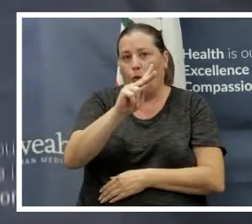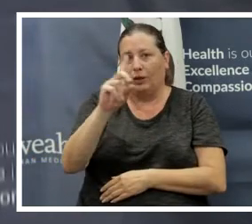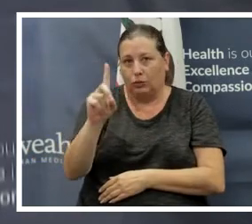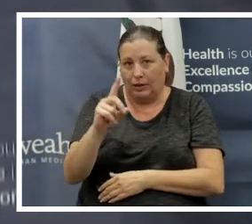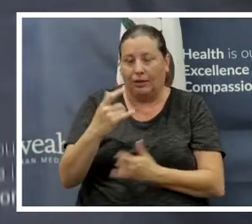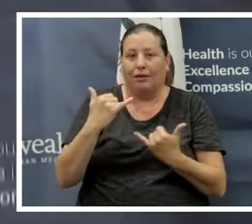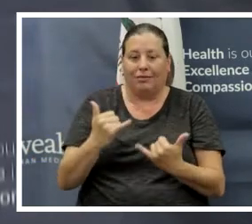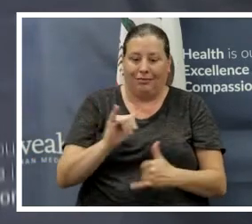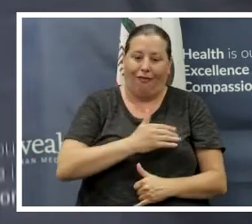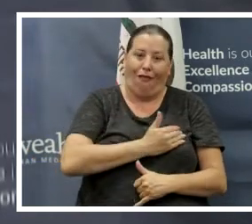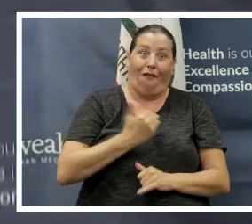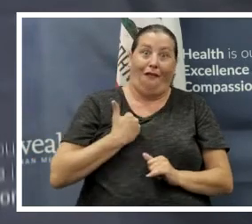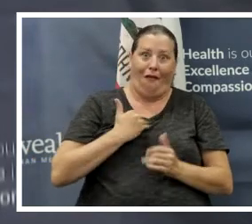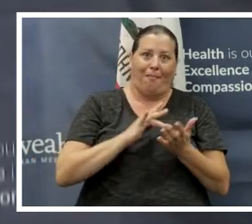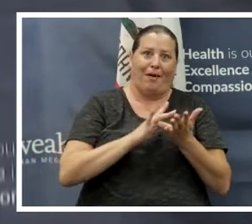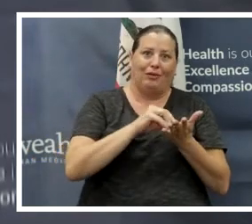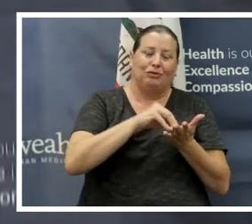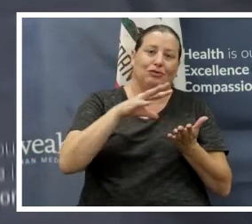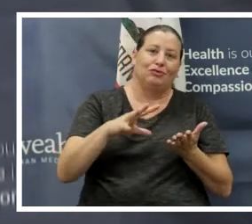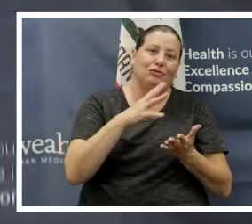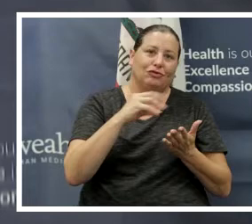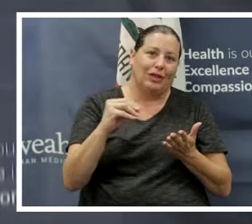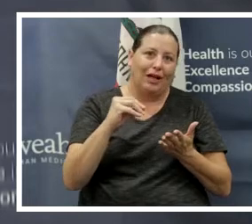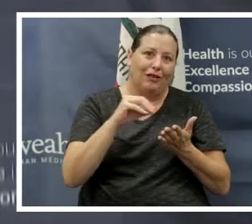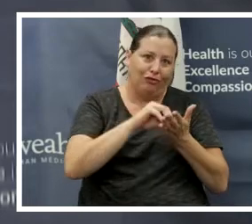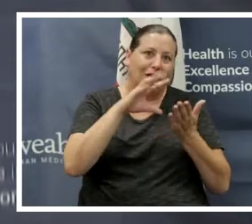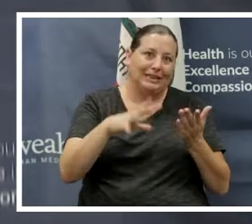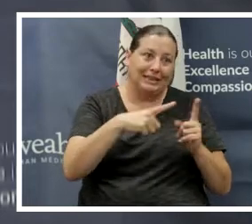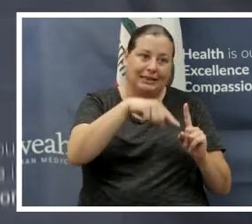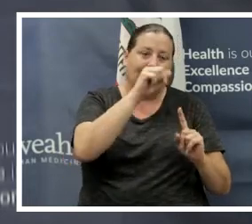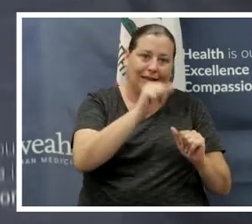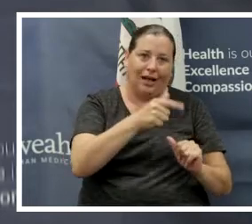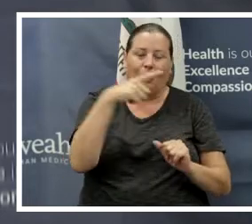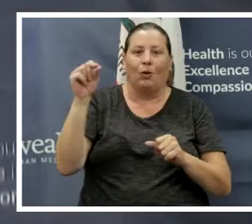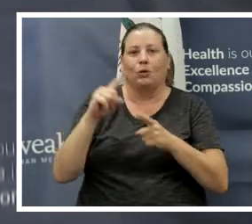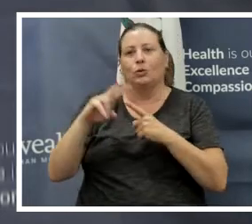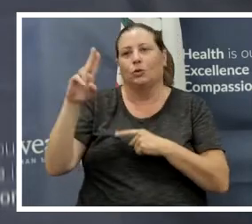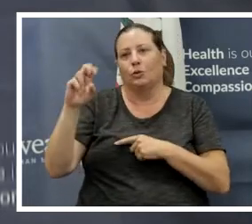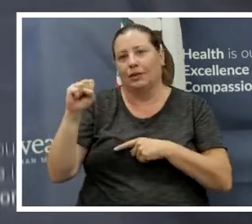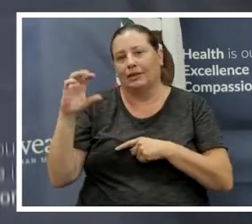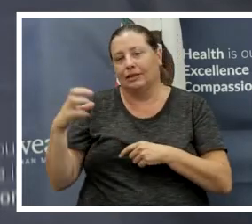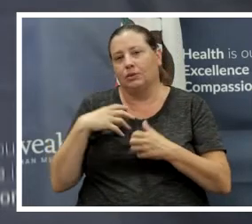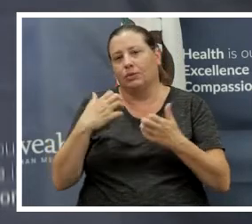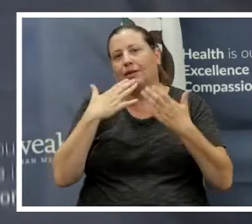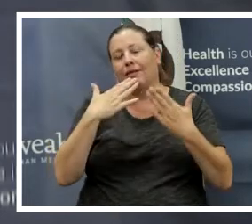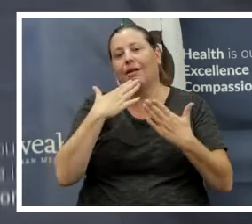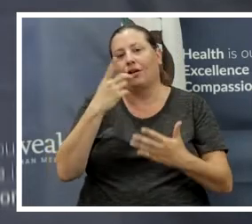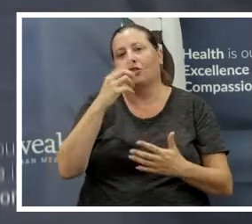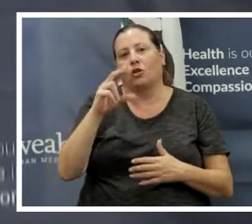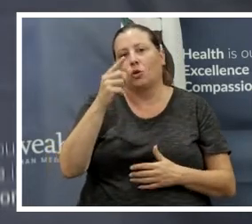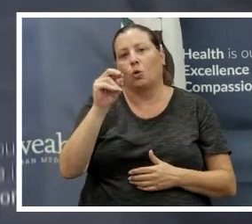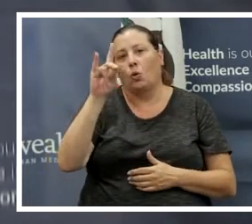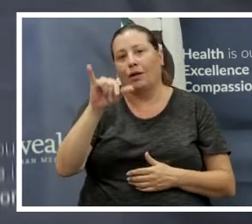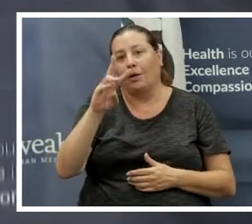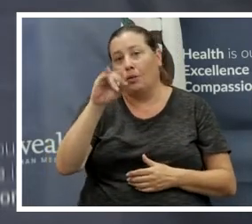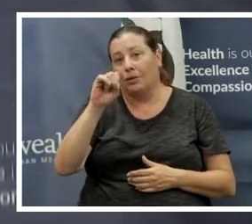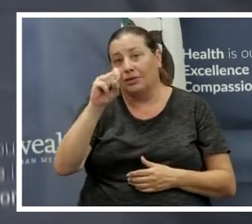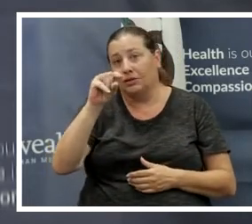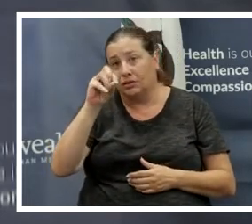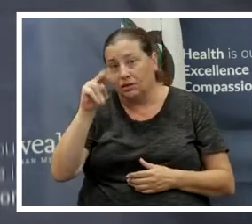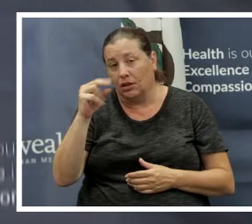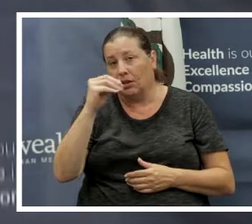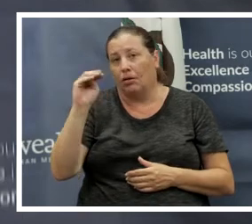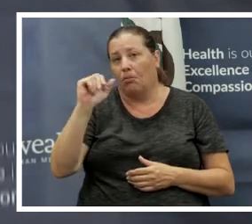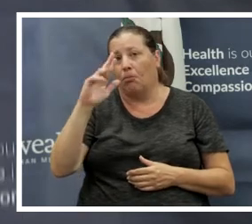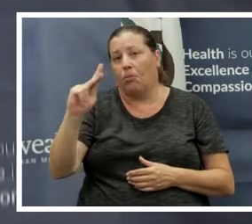students and residents can rotate through USC. So I want to thank Dr. Lori Winston and Mark Mertz for facilitating that